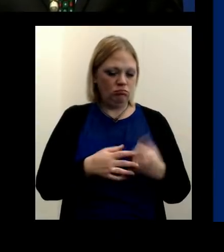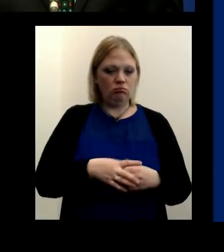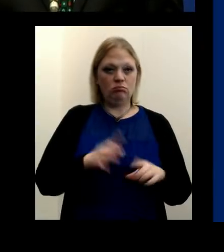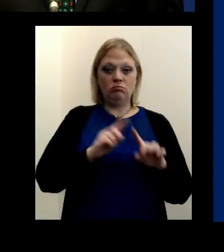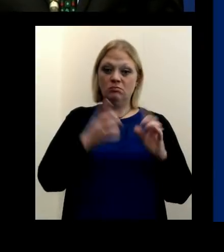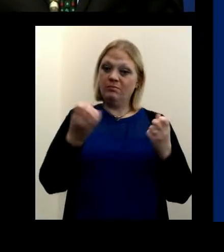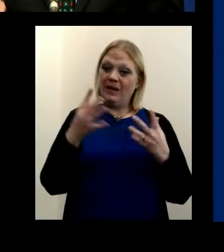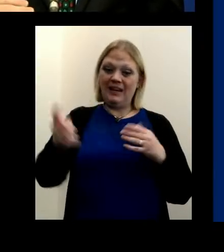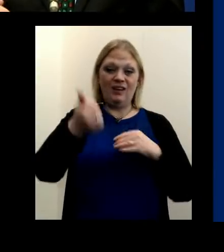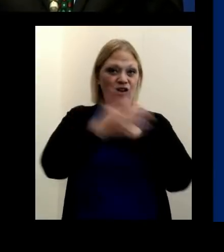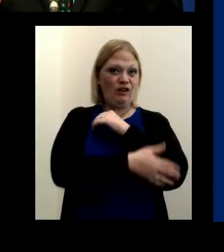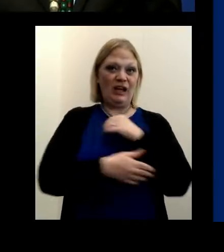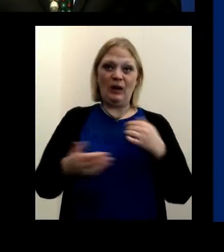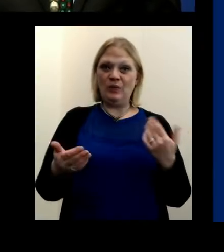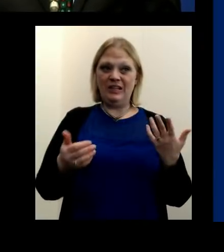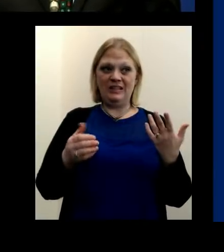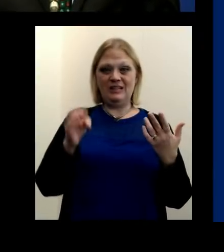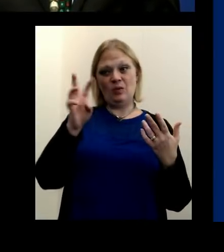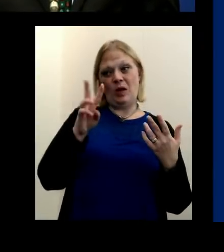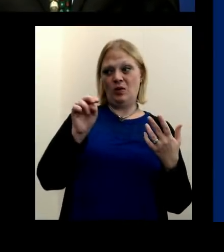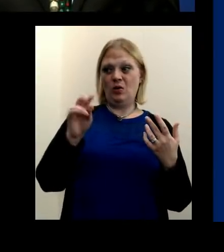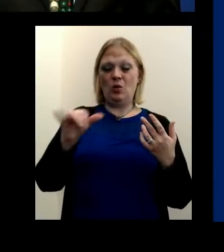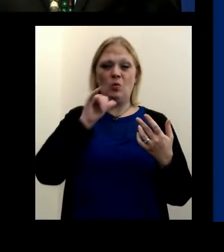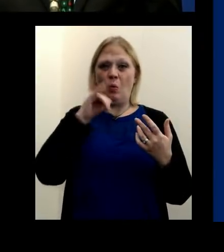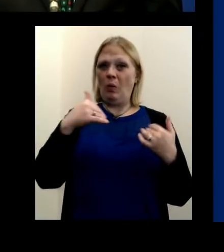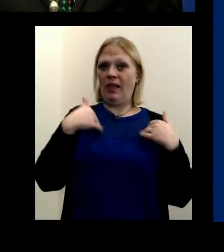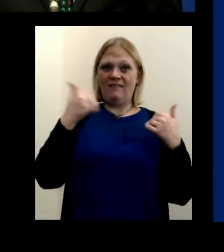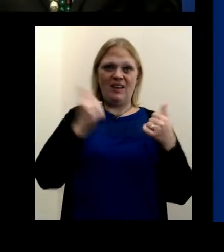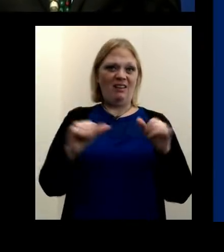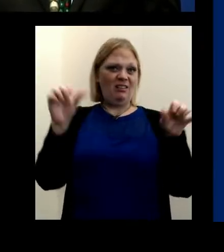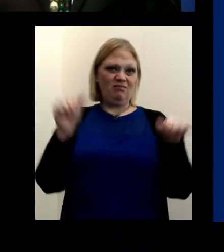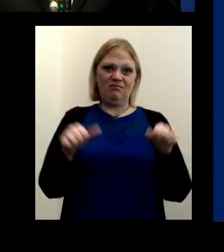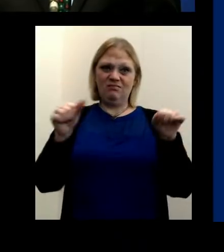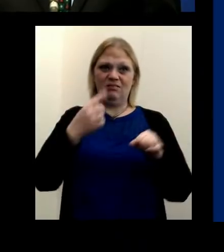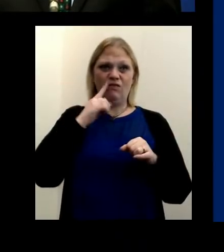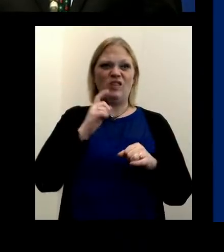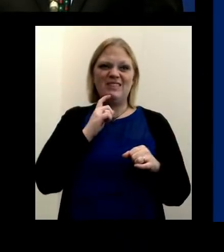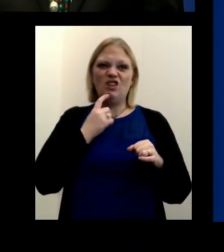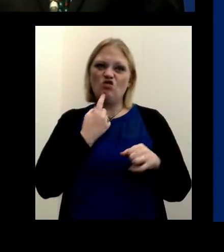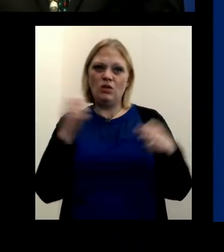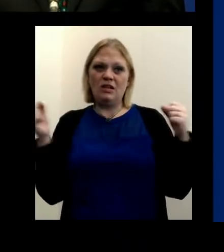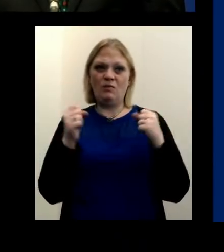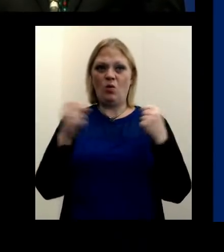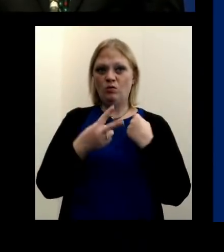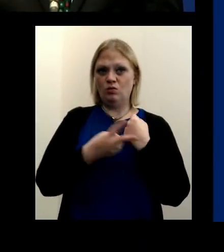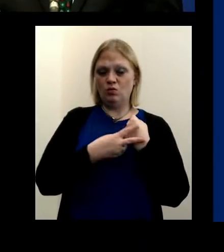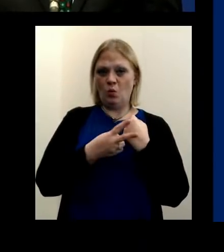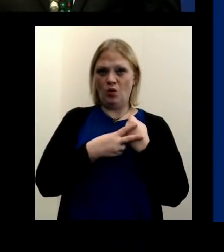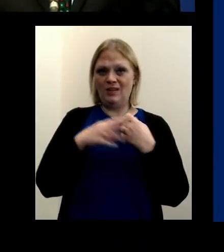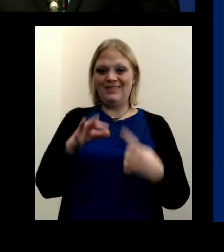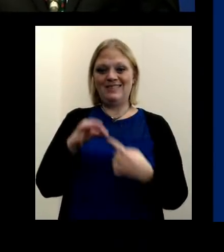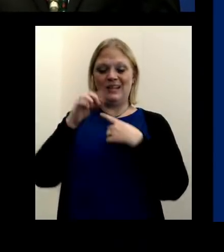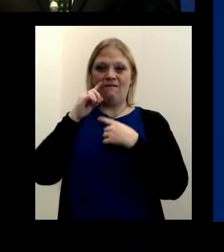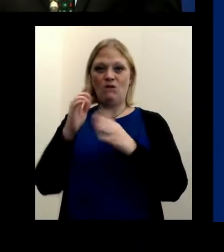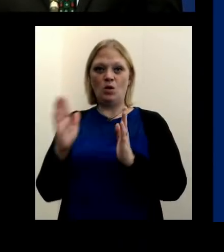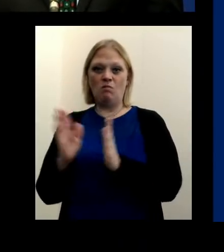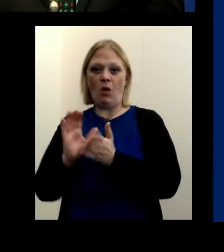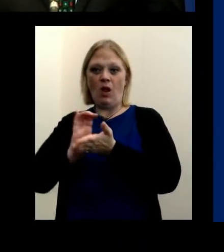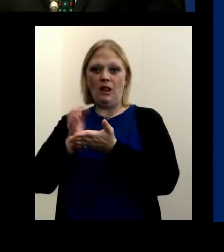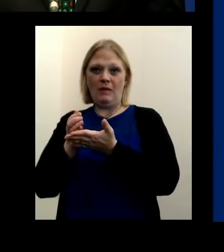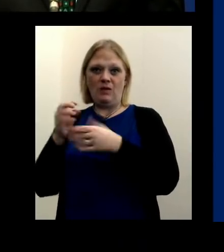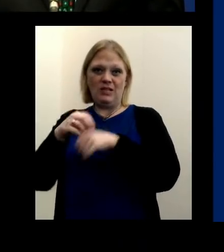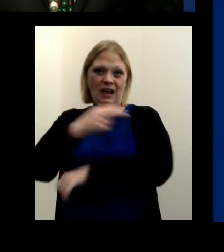in Western New York do not have any capability with regards to these extreme cold storage, except for small amounts that they may have